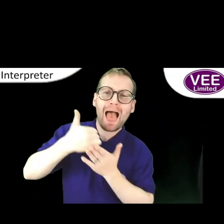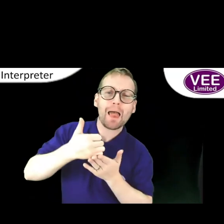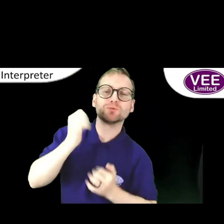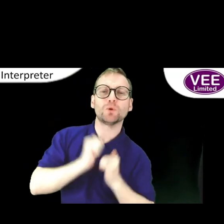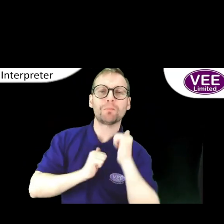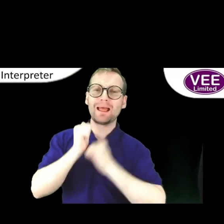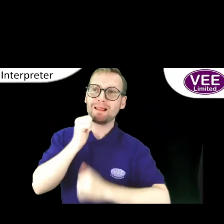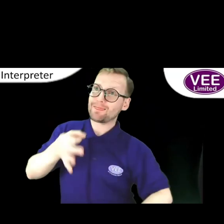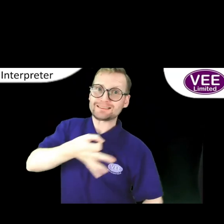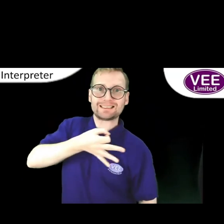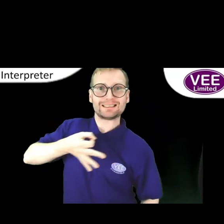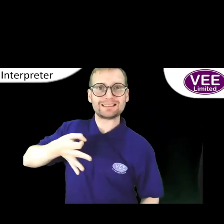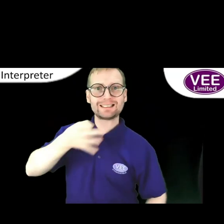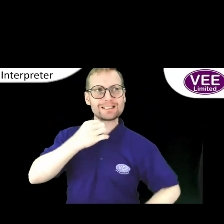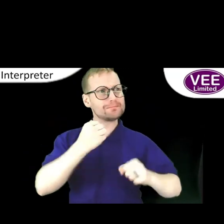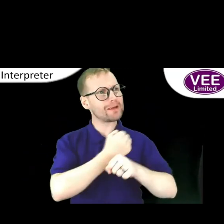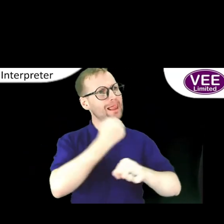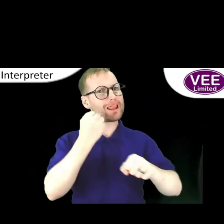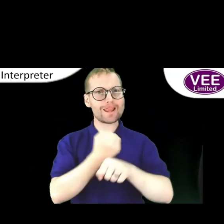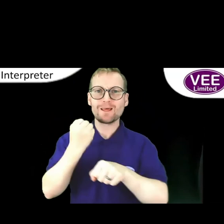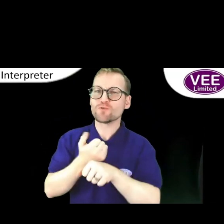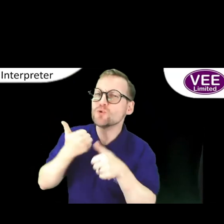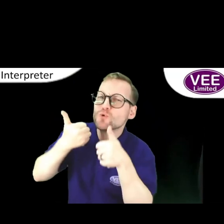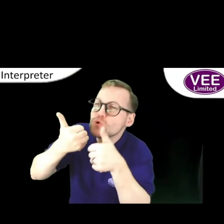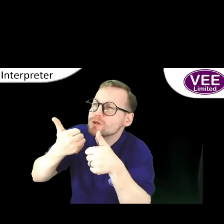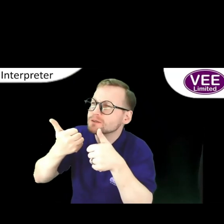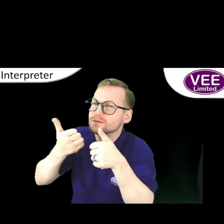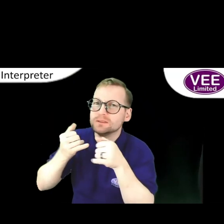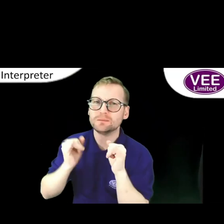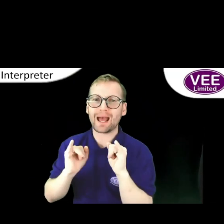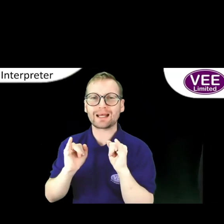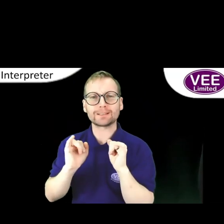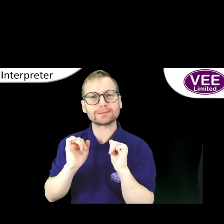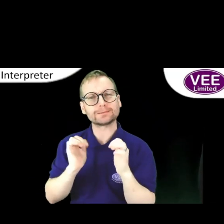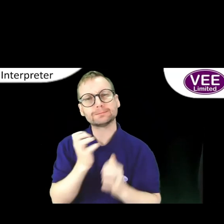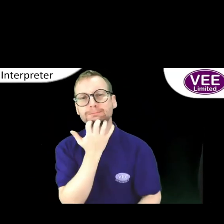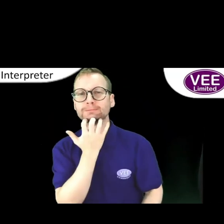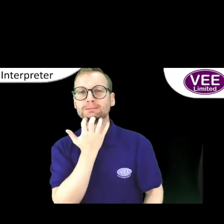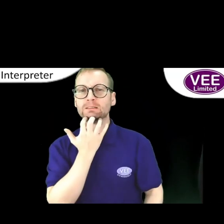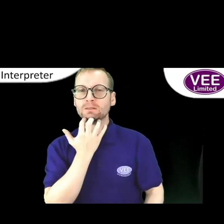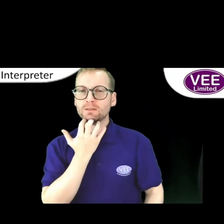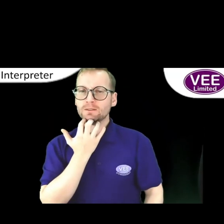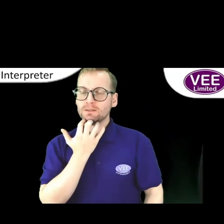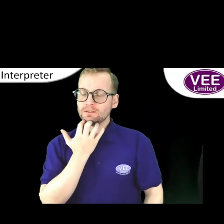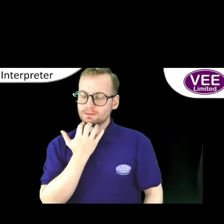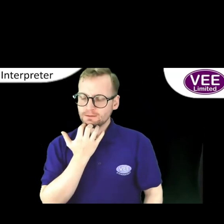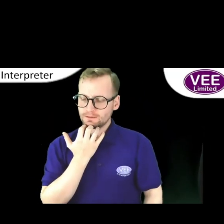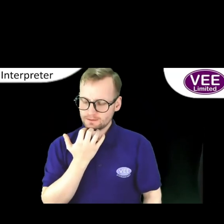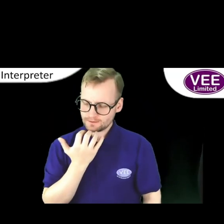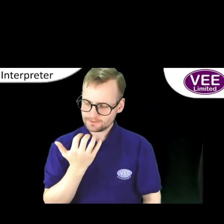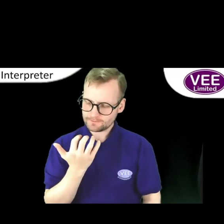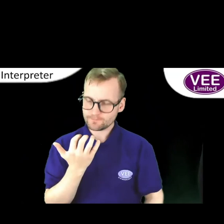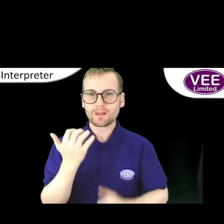this city through the good times and the tough. I helped to build this